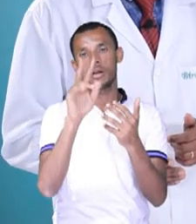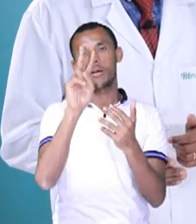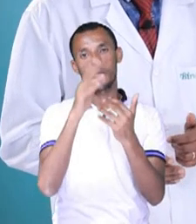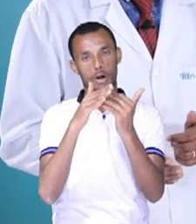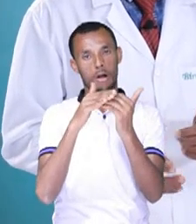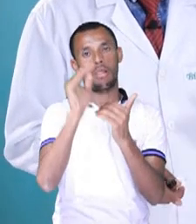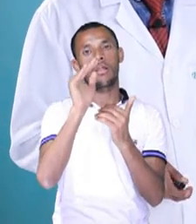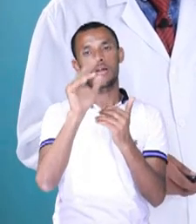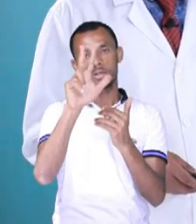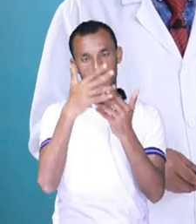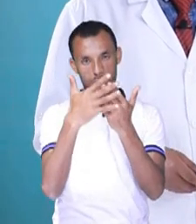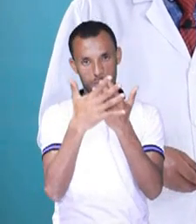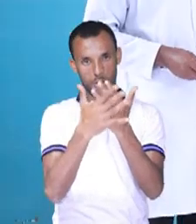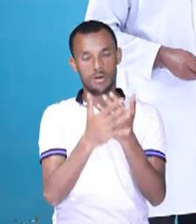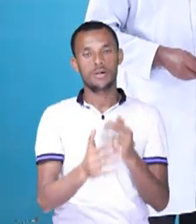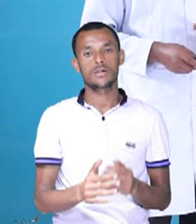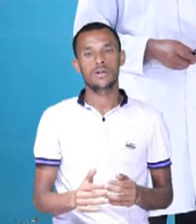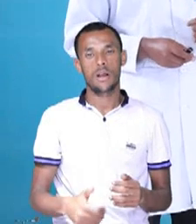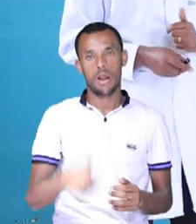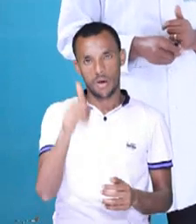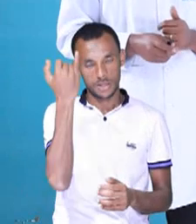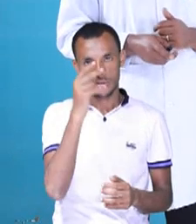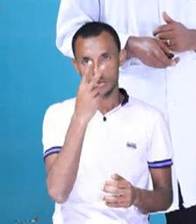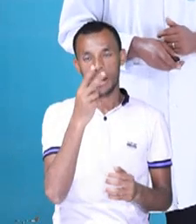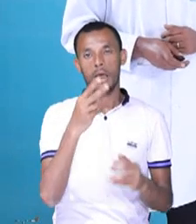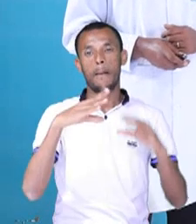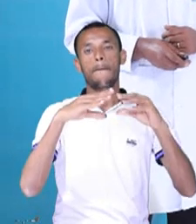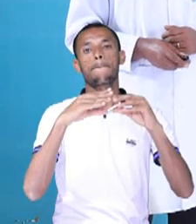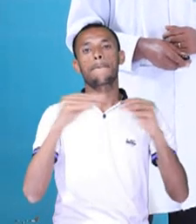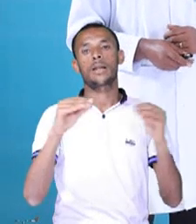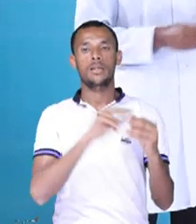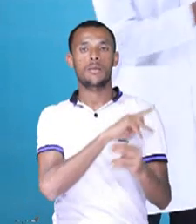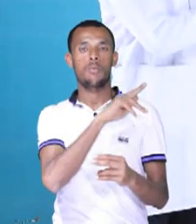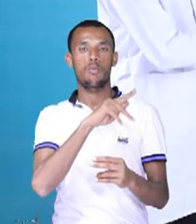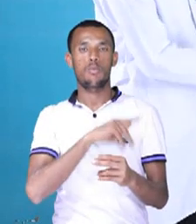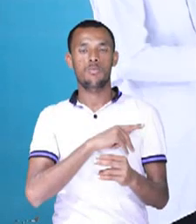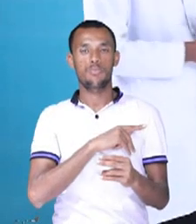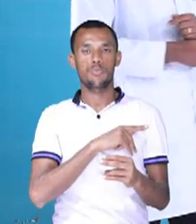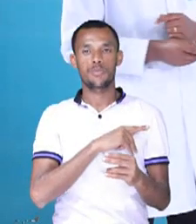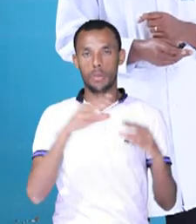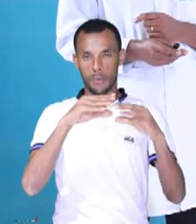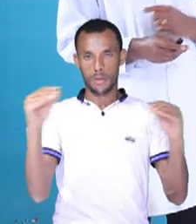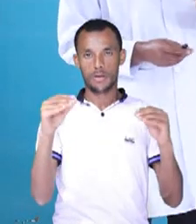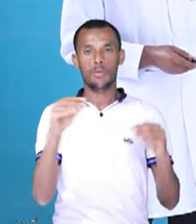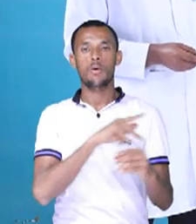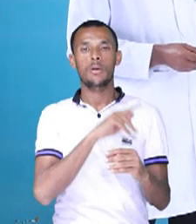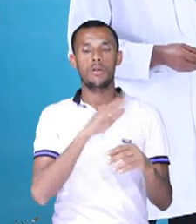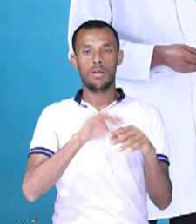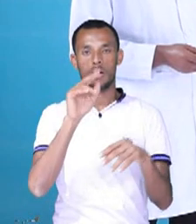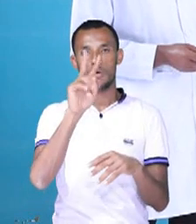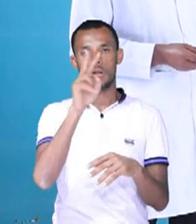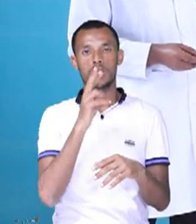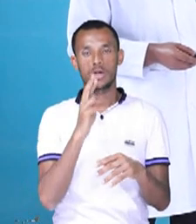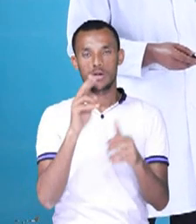bond length. The other point is magnetic properties. There are two types of magnetic properties. One